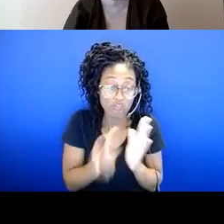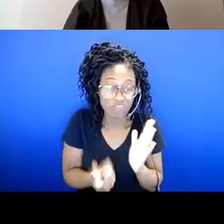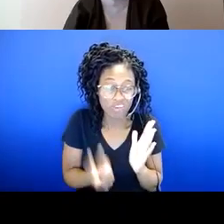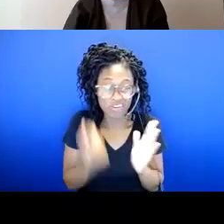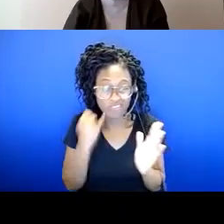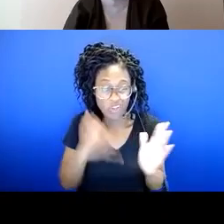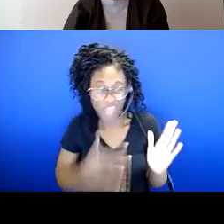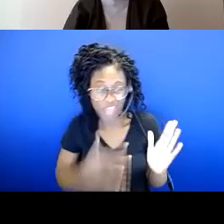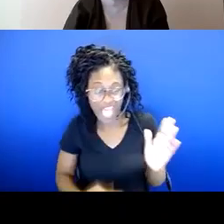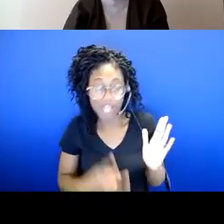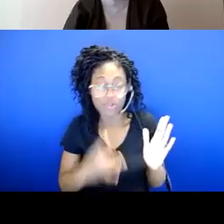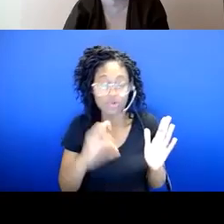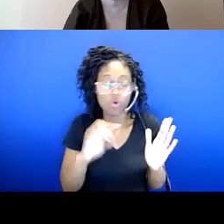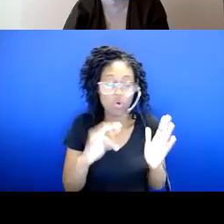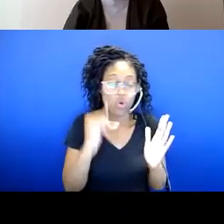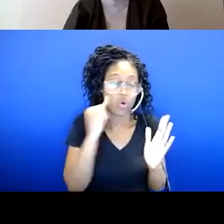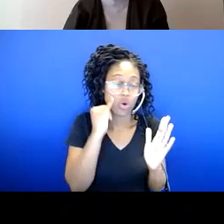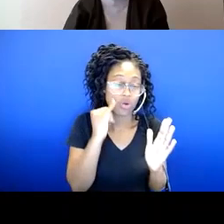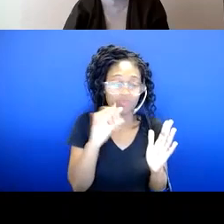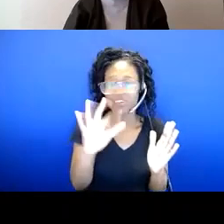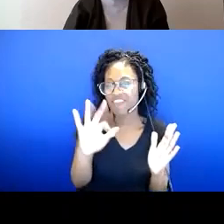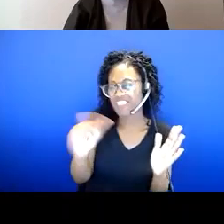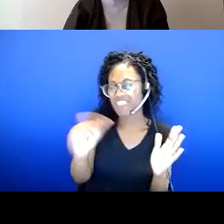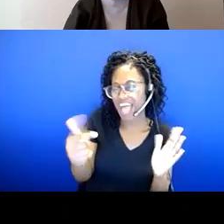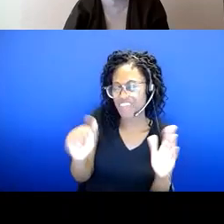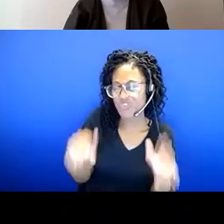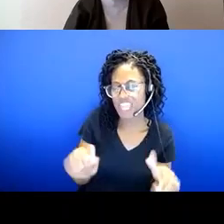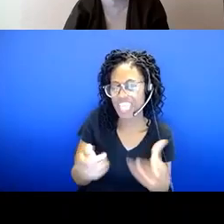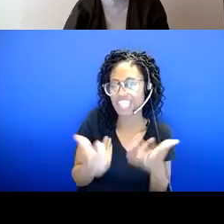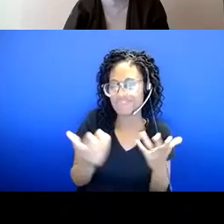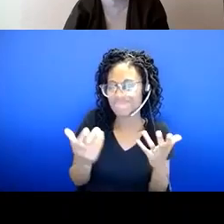like. They can be flagged. But that'll be